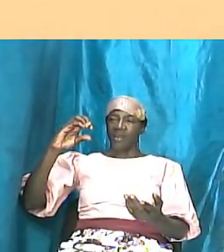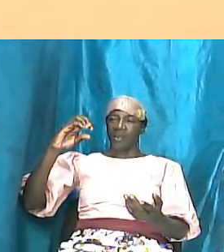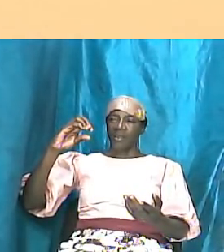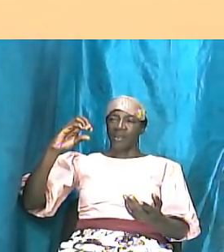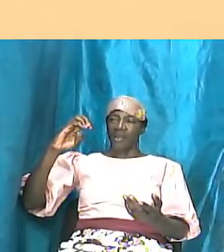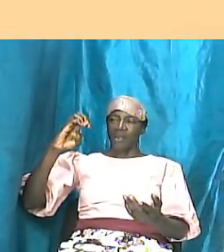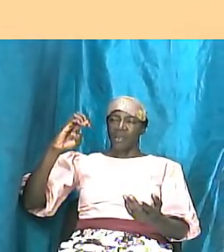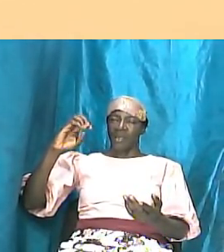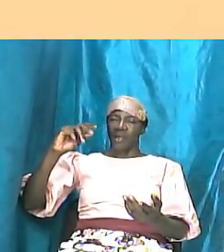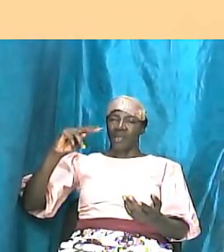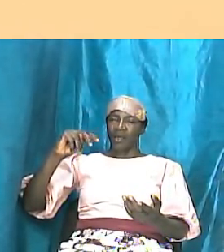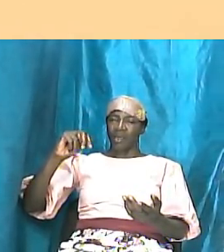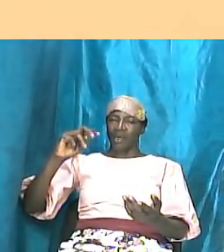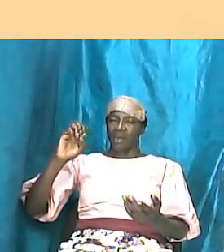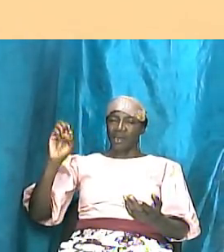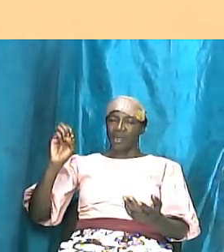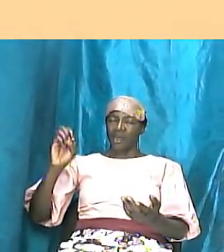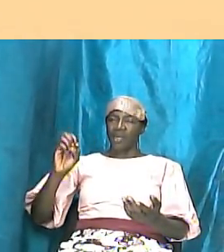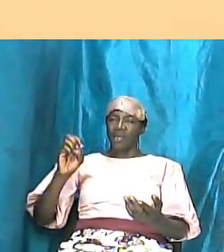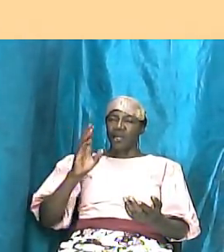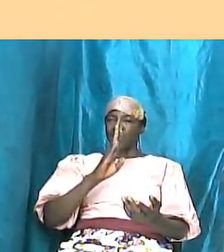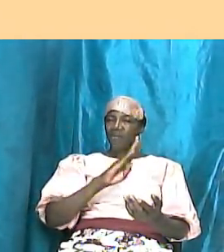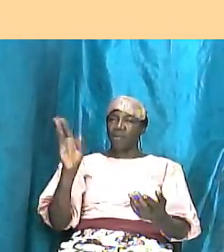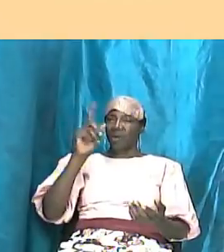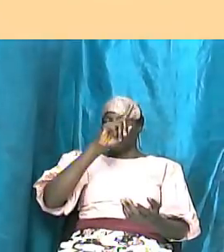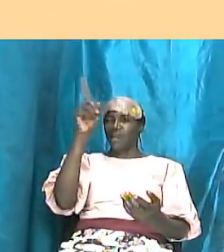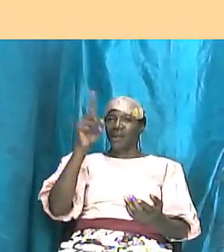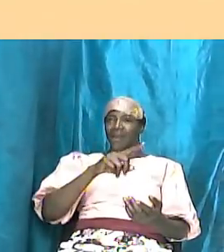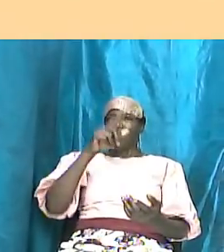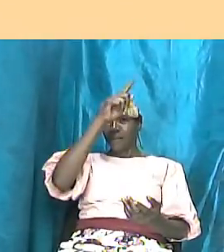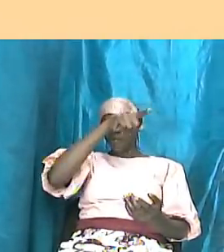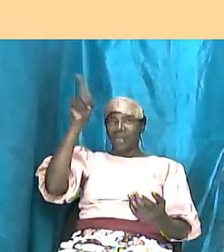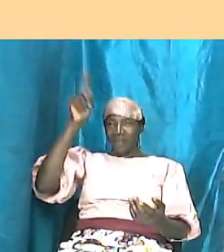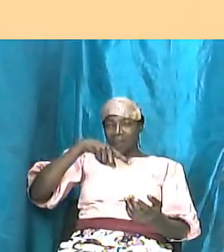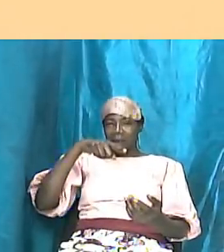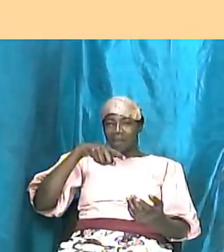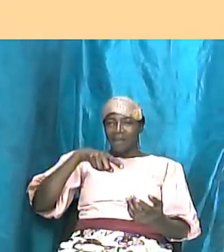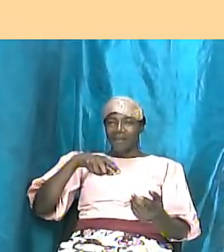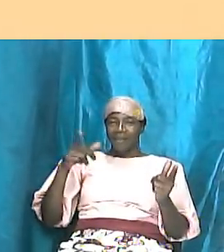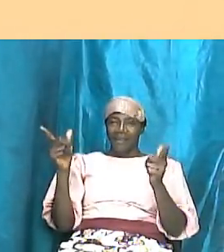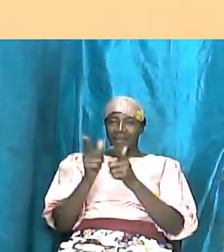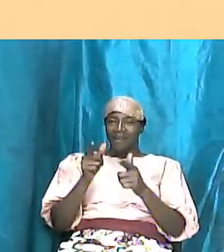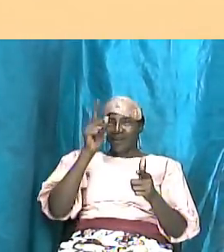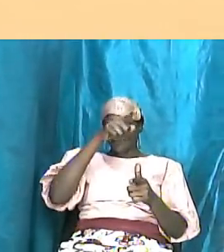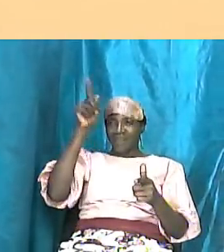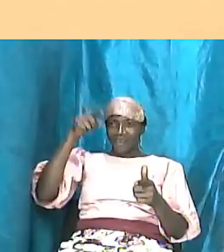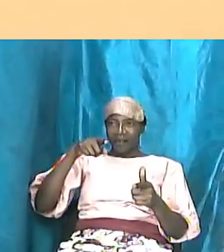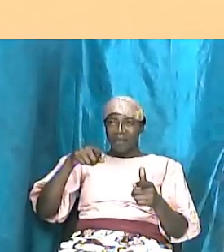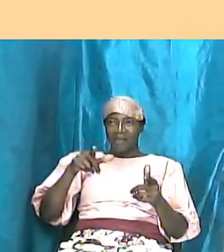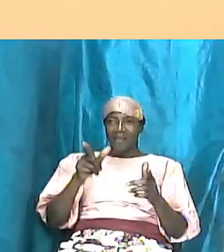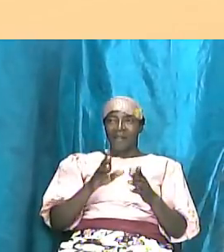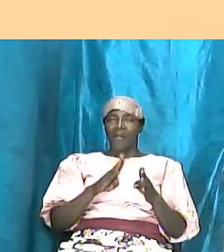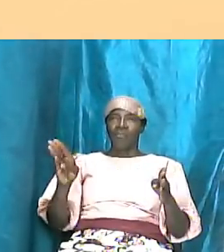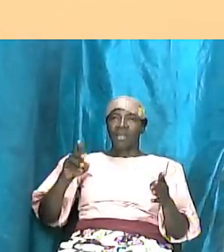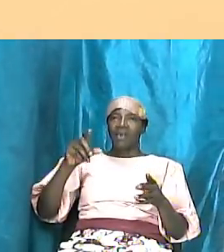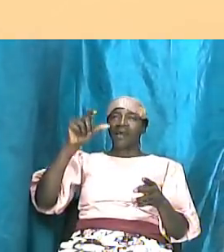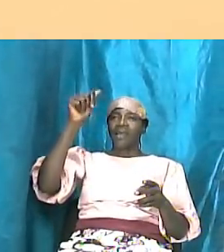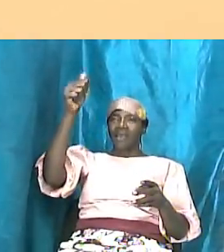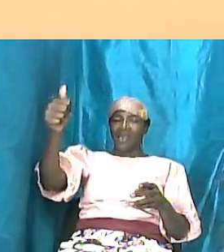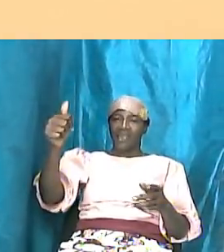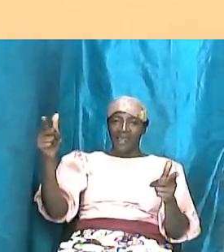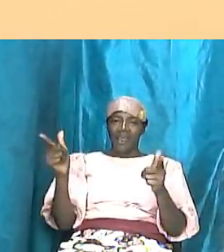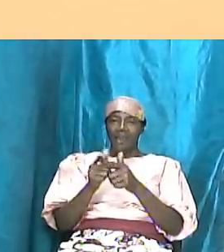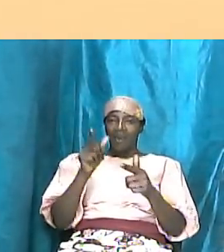for those who do it, you have the big X and the little X, and the big A and the little A, which one was the dominant gene and which one was